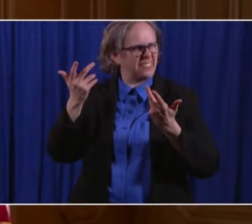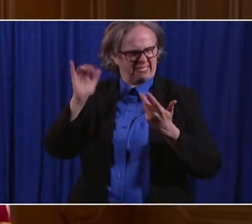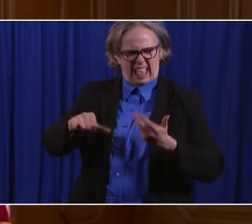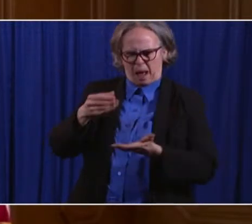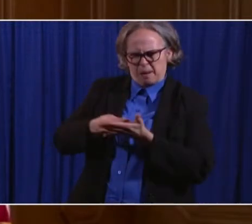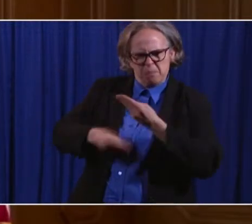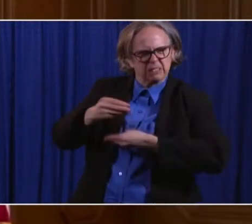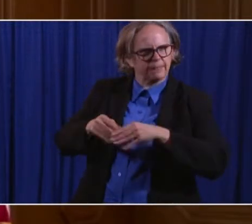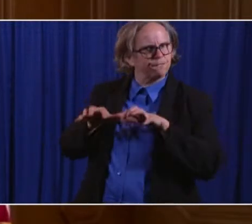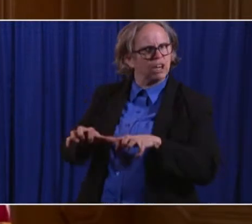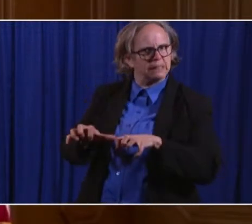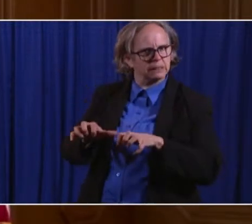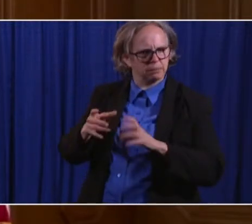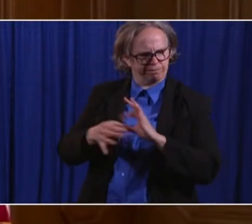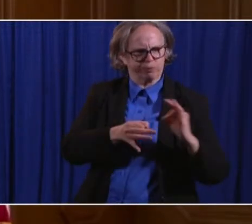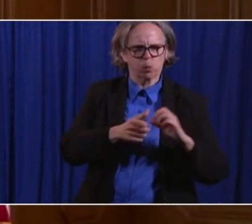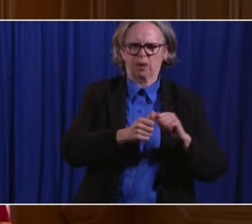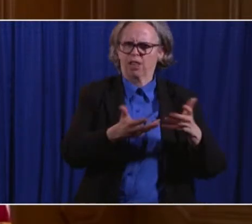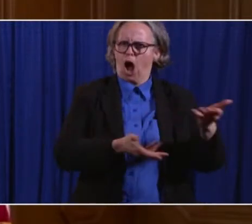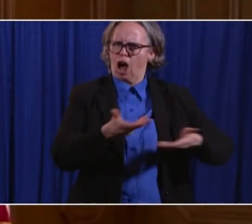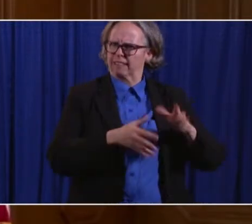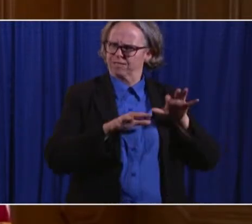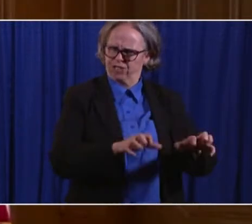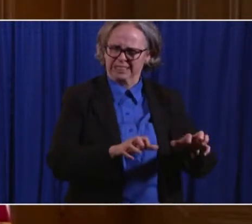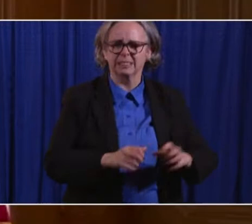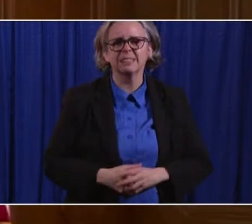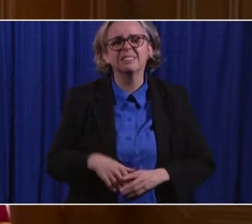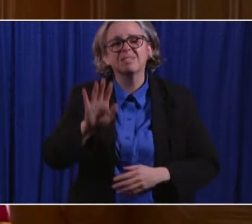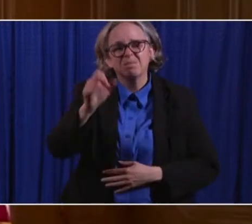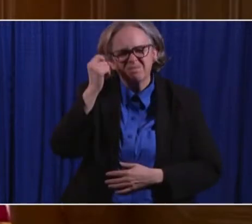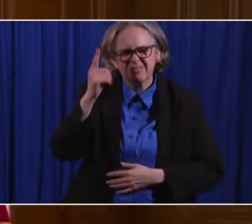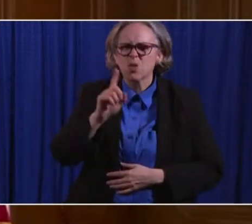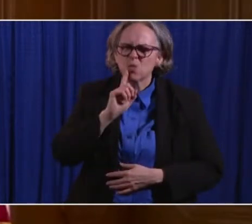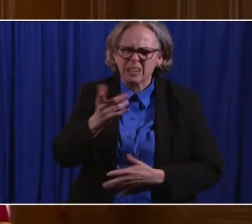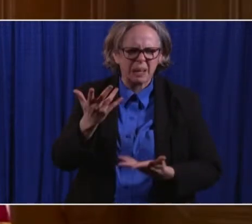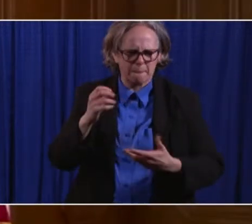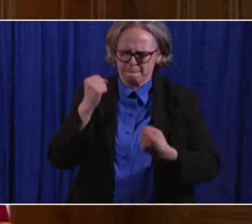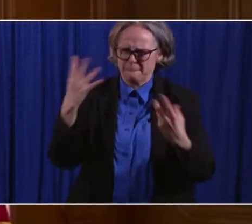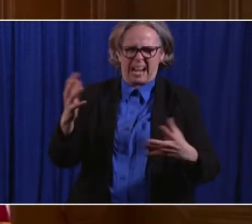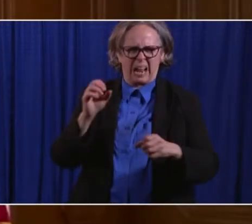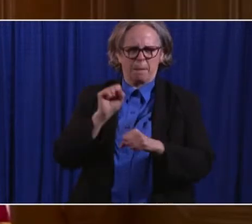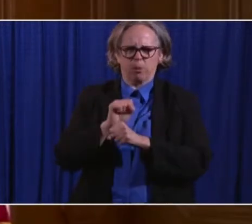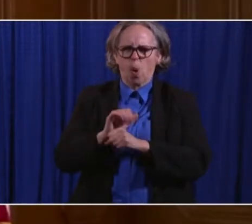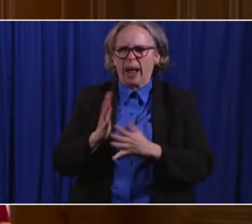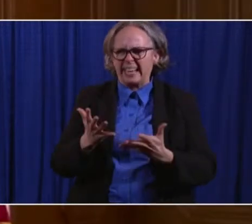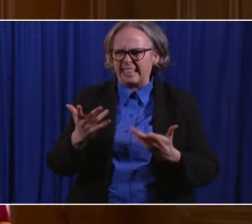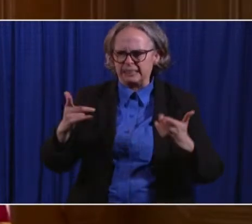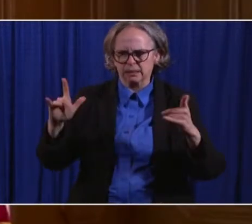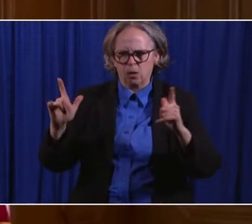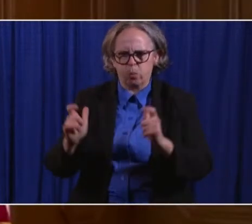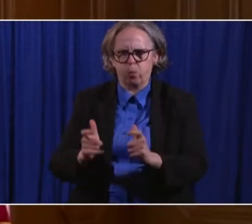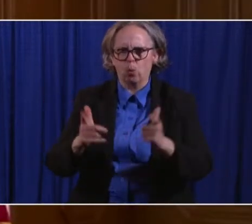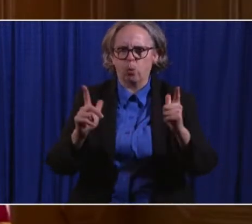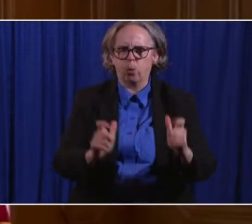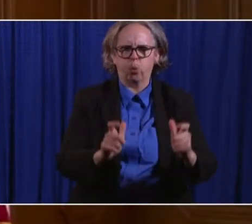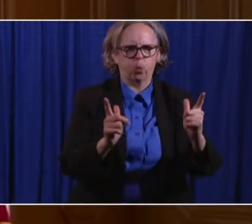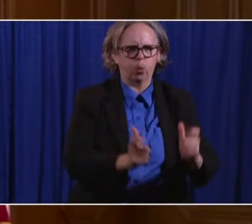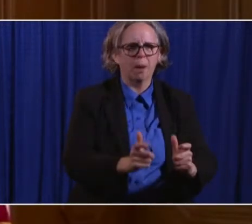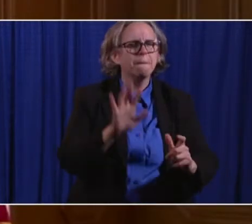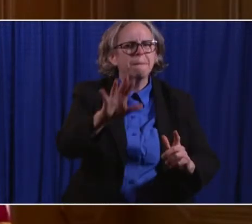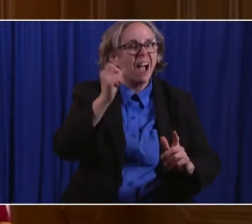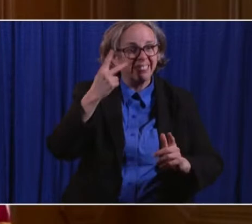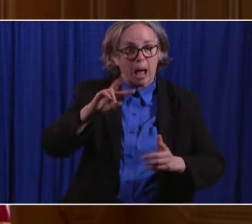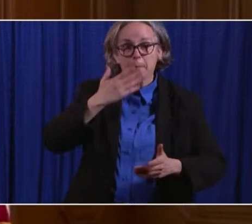employees as a result of that go down significantly. And we saved money by refinancing our state